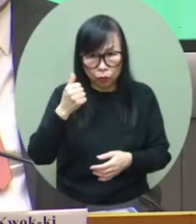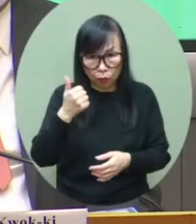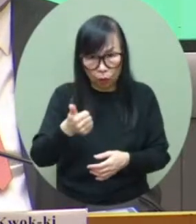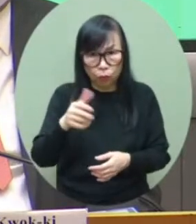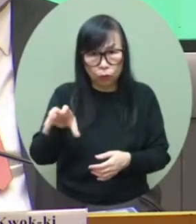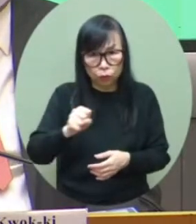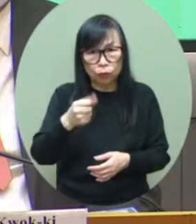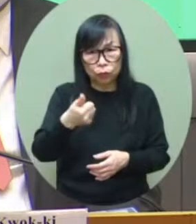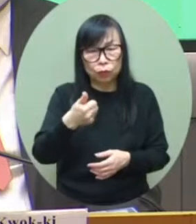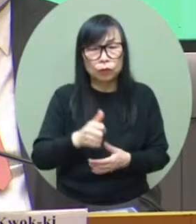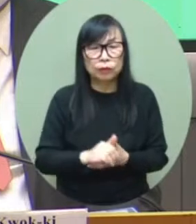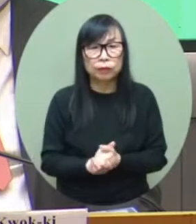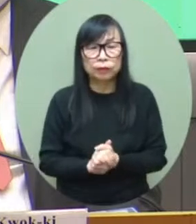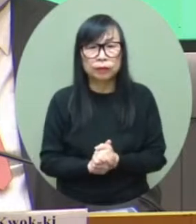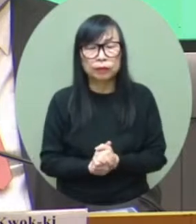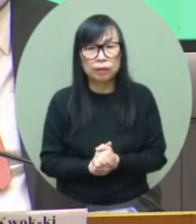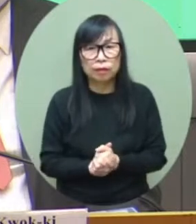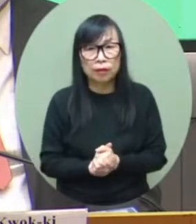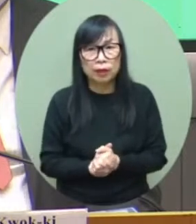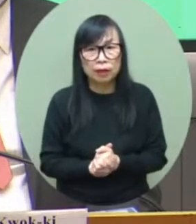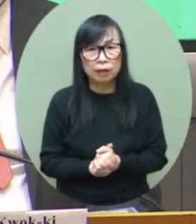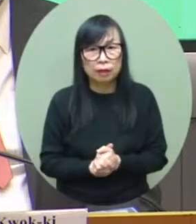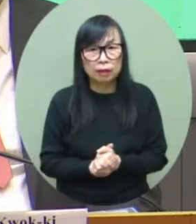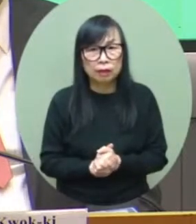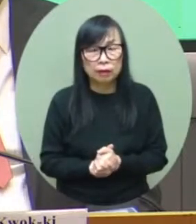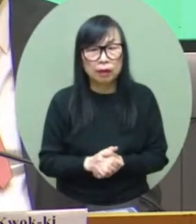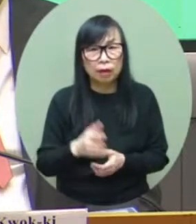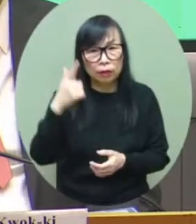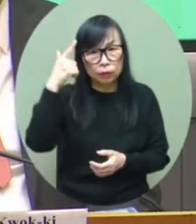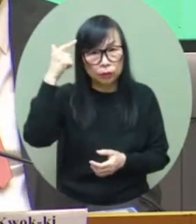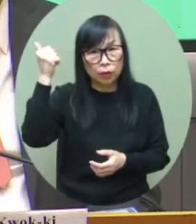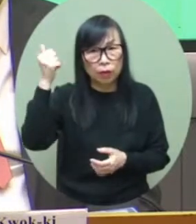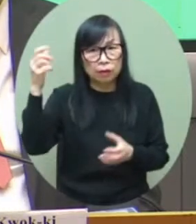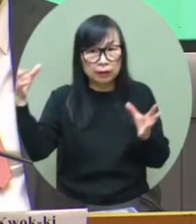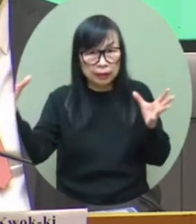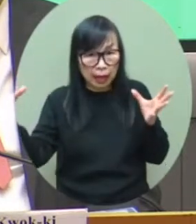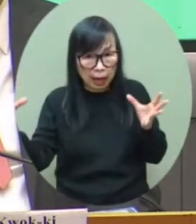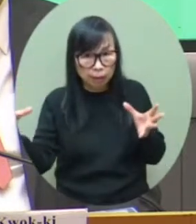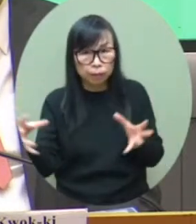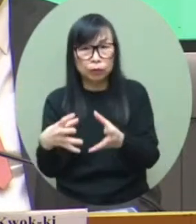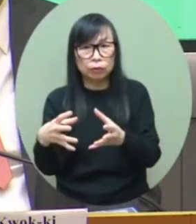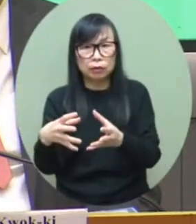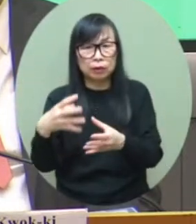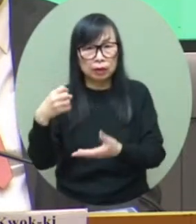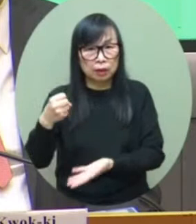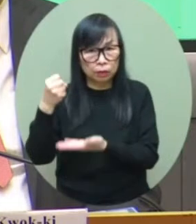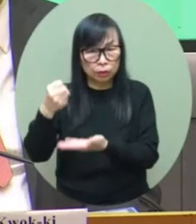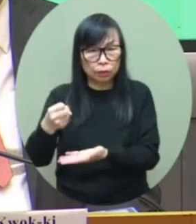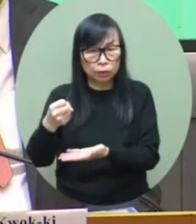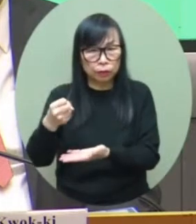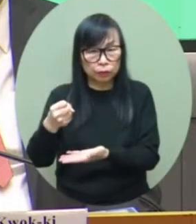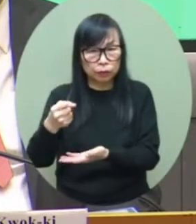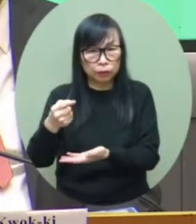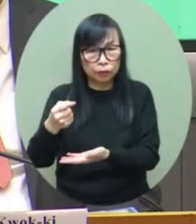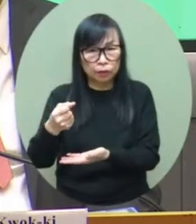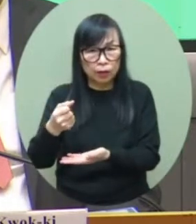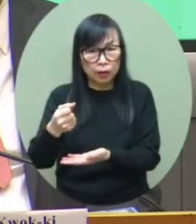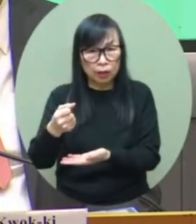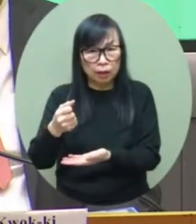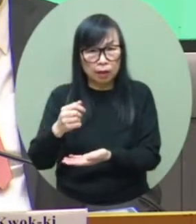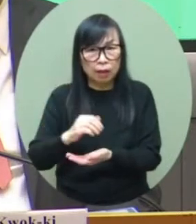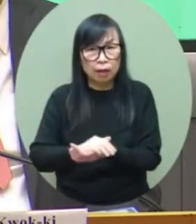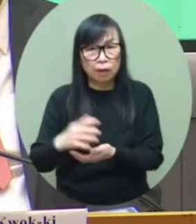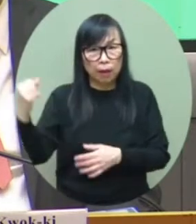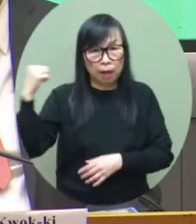I also want to focus the energy of the government on developing the economy.